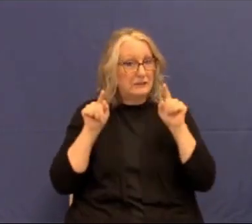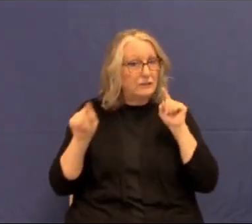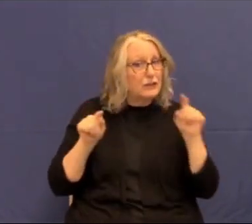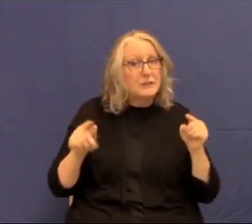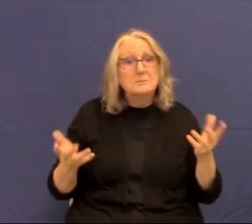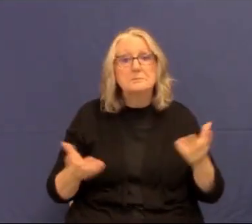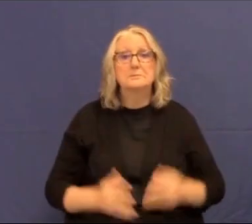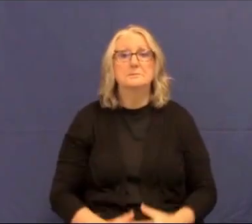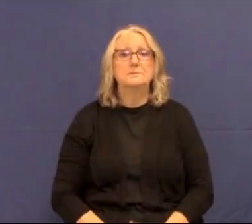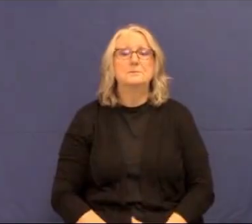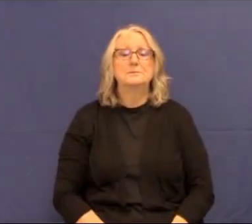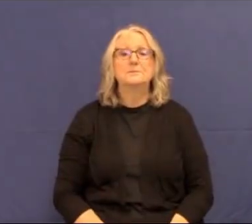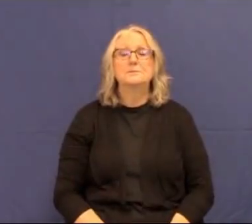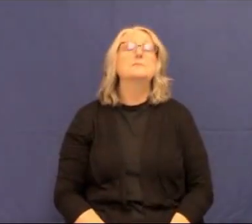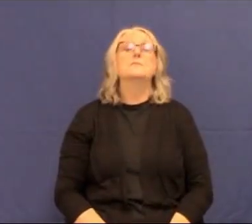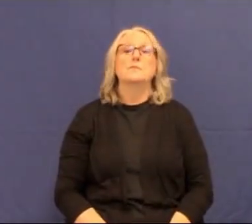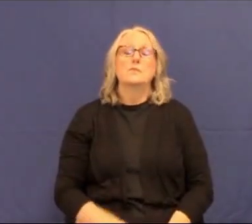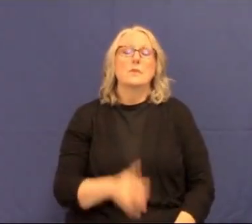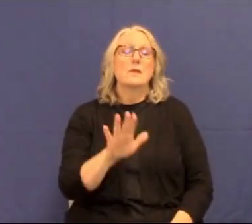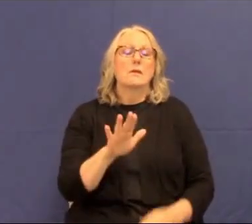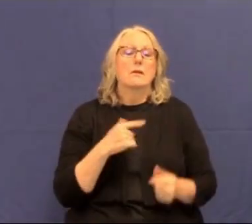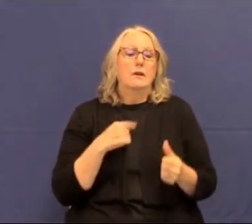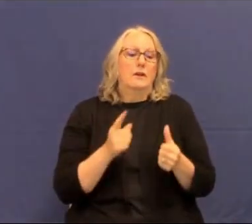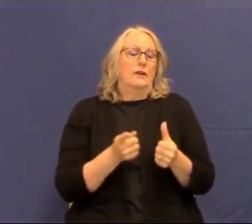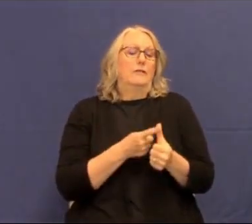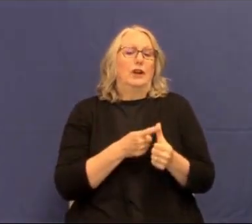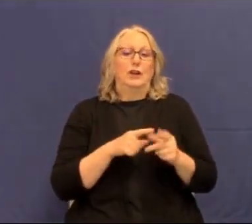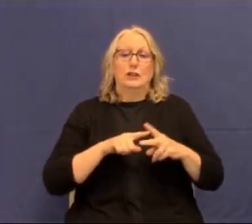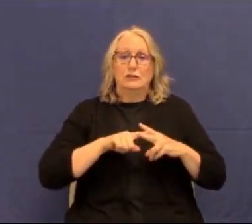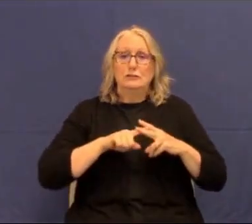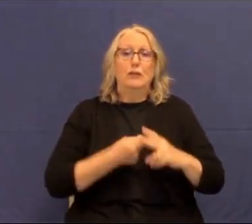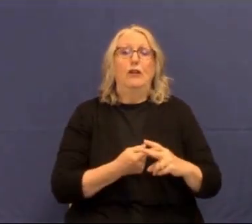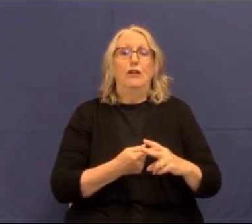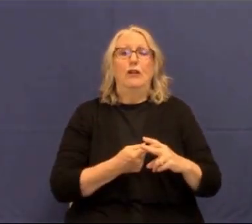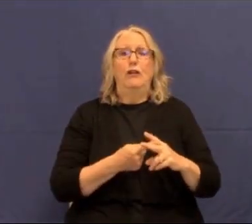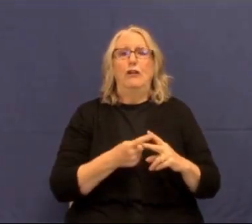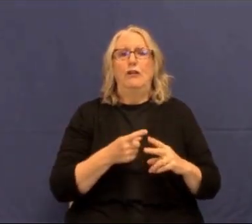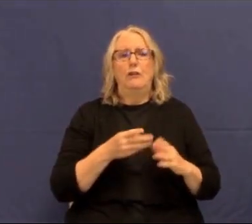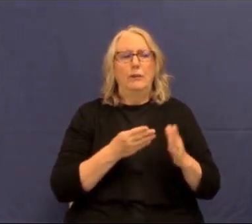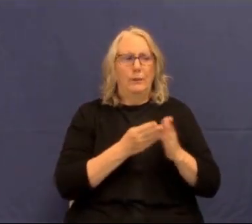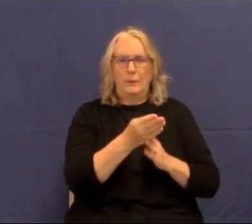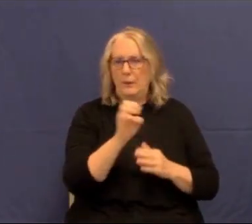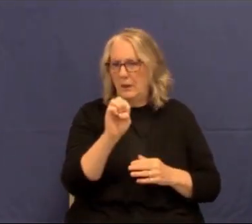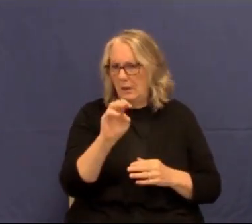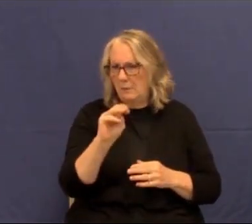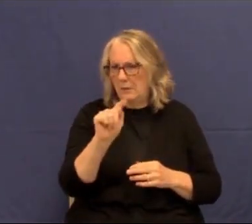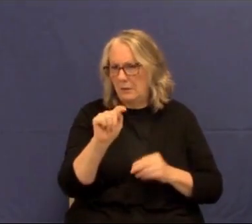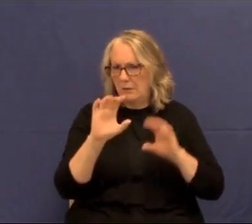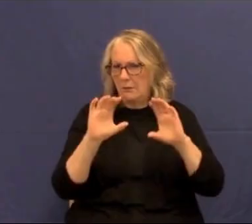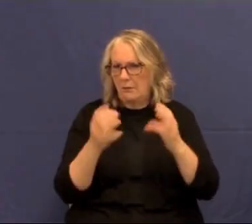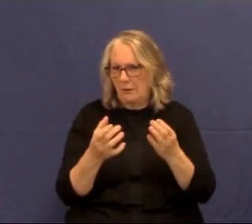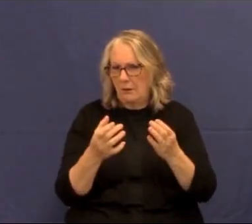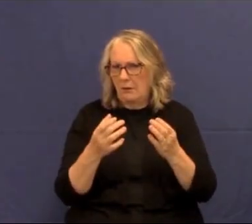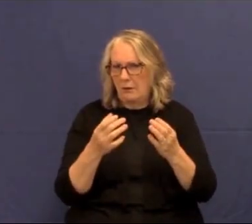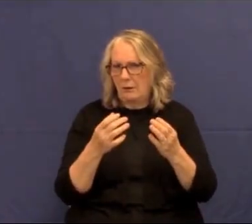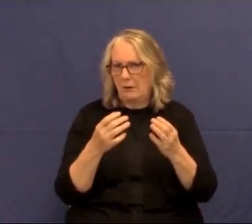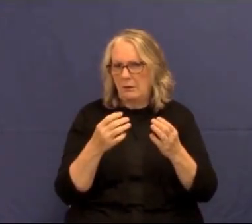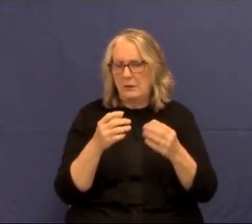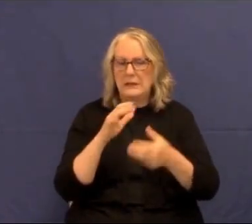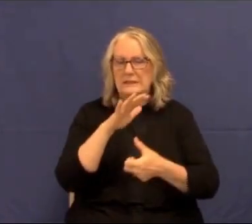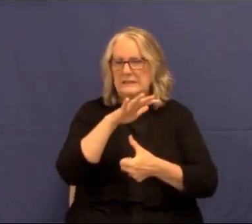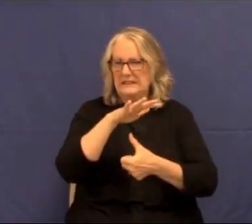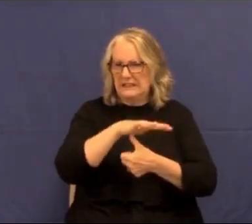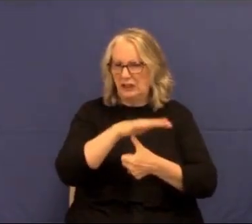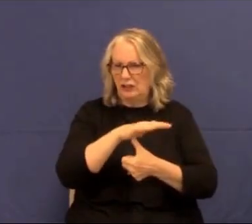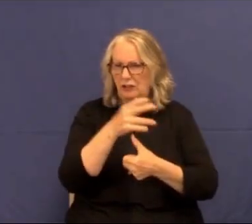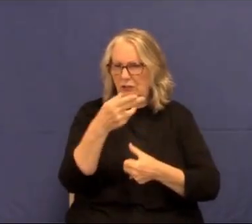there a difference? So when I first started out, so like when I went through the EMT class when